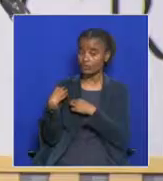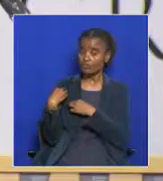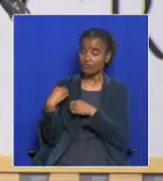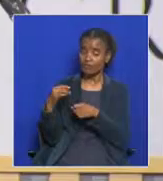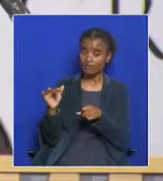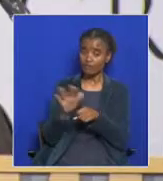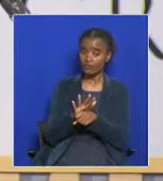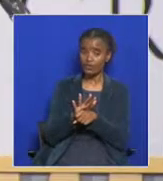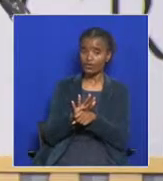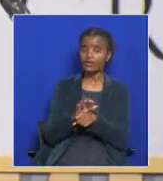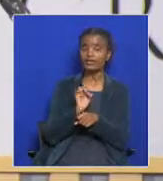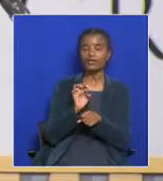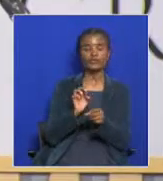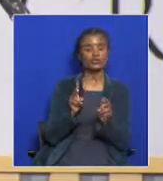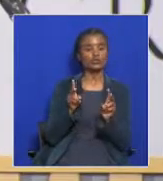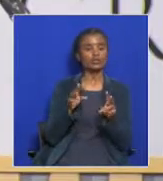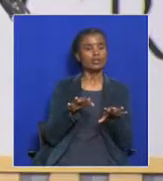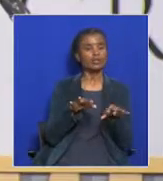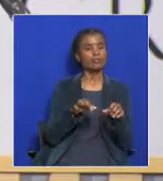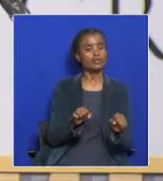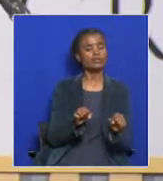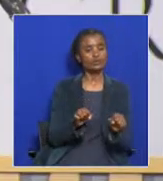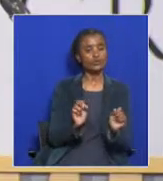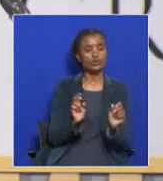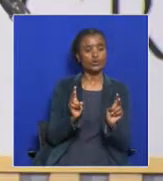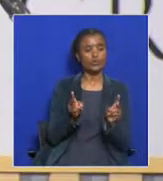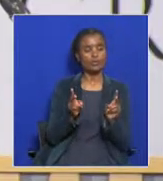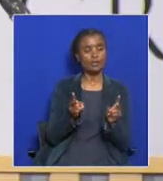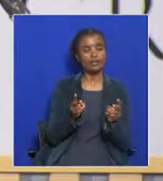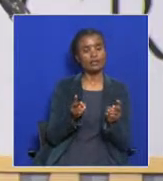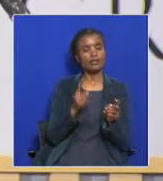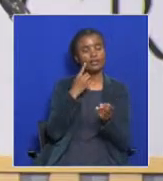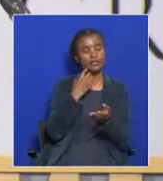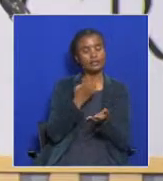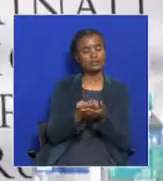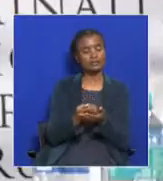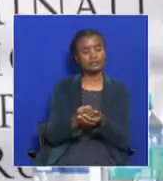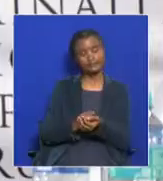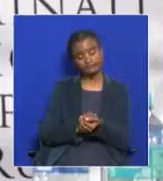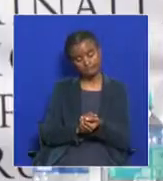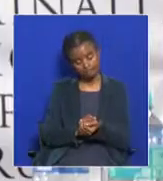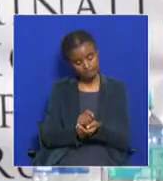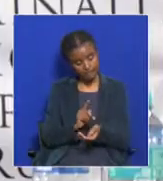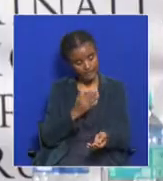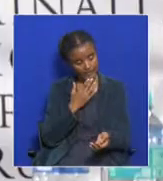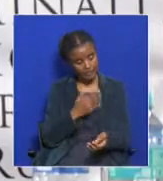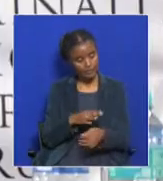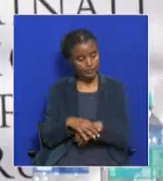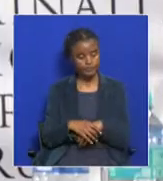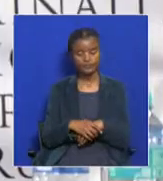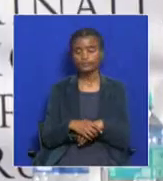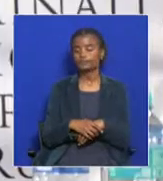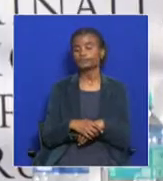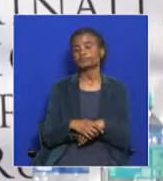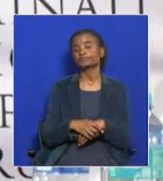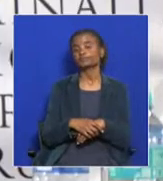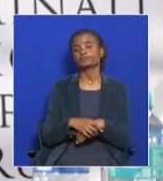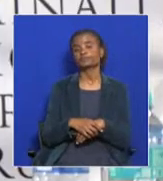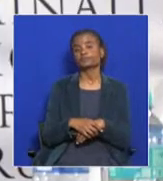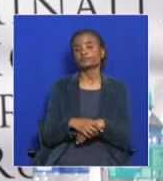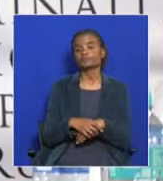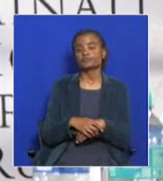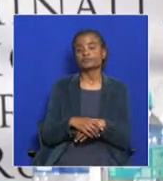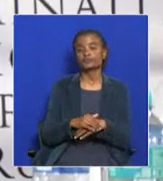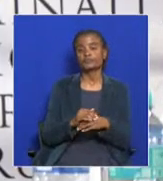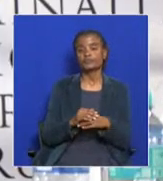with a normal amount of exhibits. Thank you. Thank you, Commissioner. Thank you, Colonel. Just a quick one to